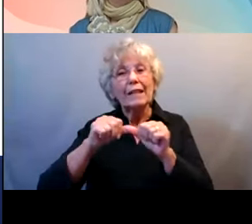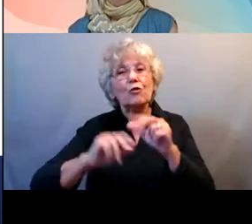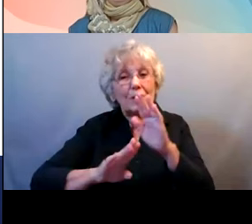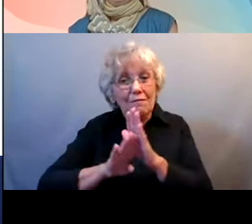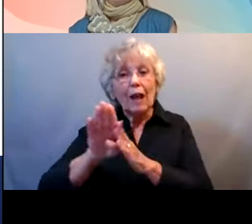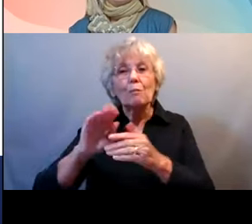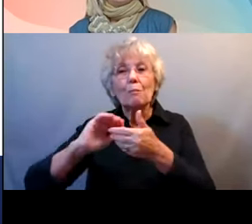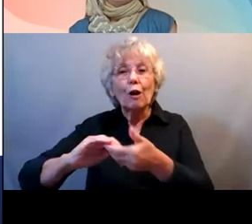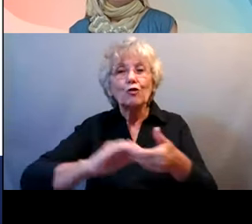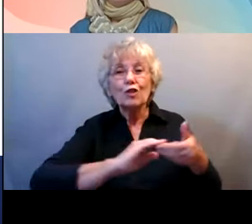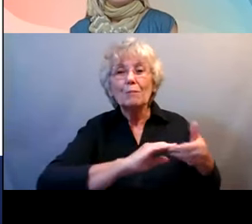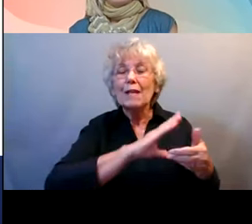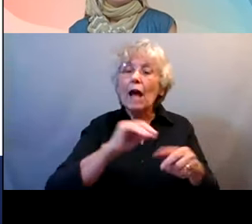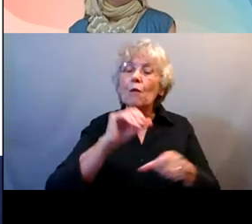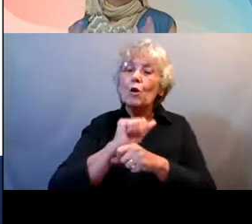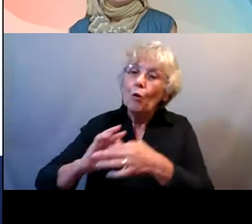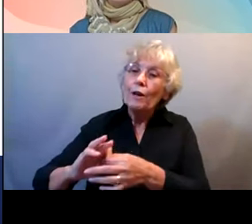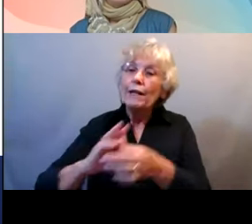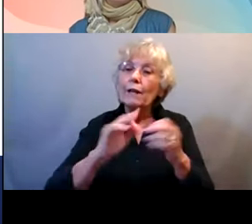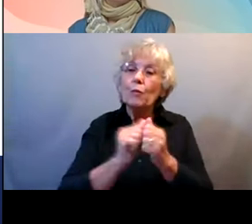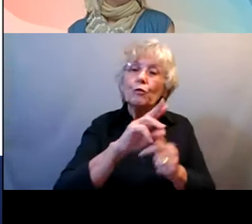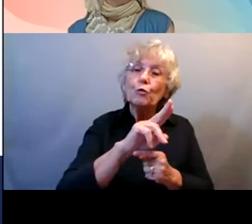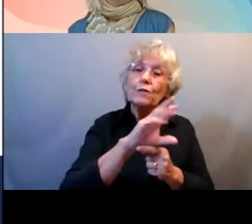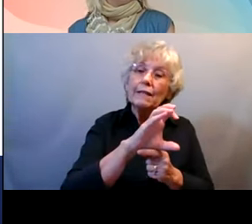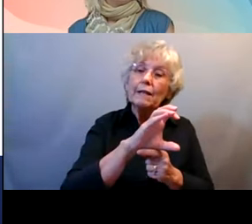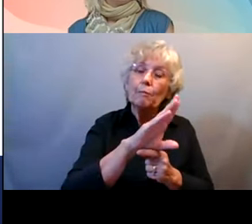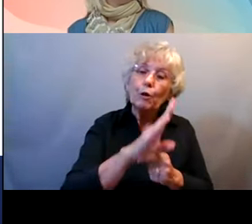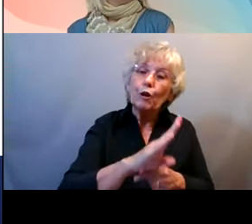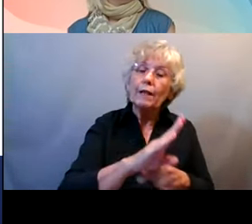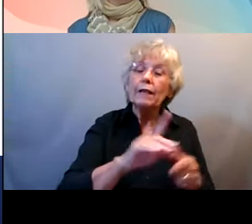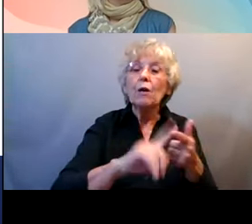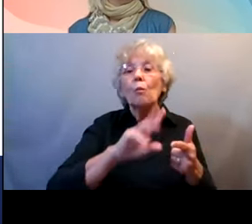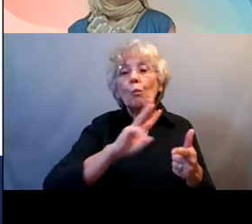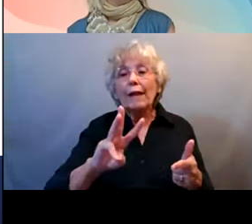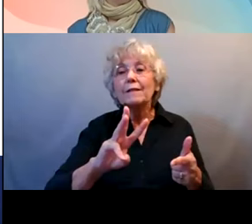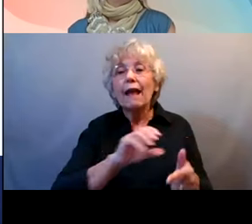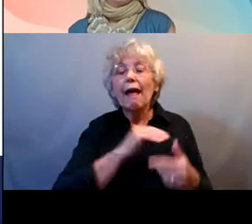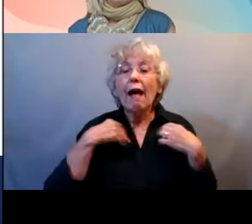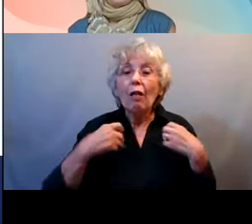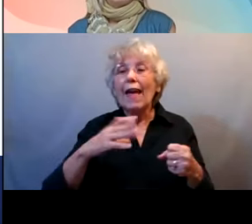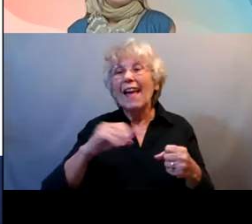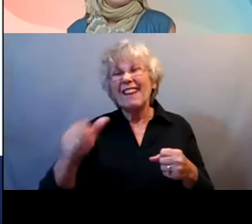work on coordinating with UC Berkeley, West Health Institute, and others to create a strong plan of action